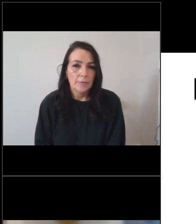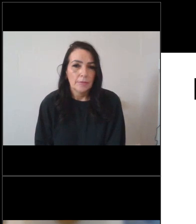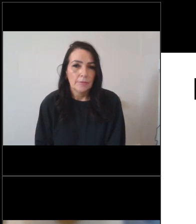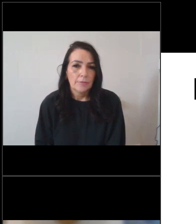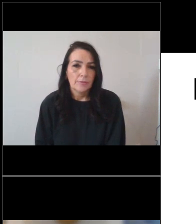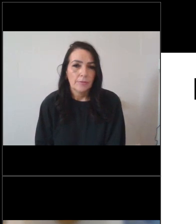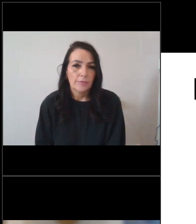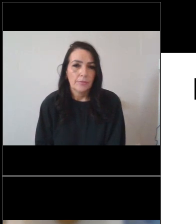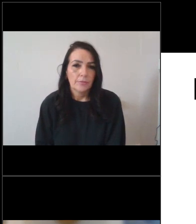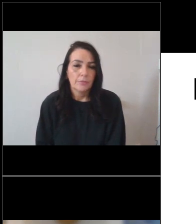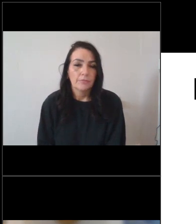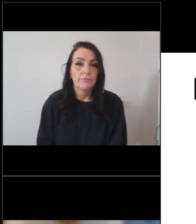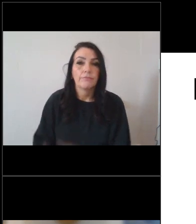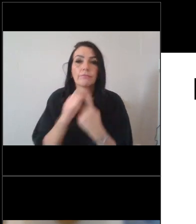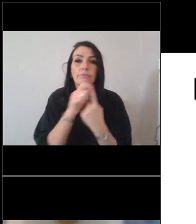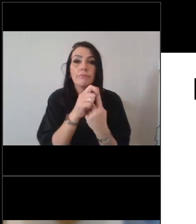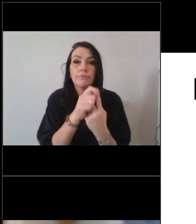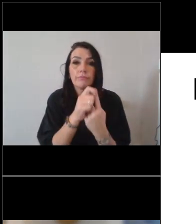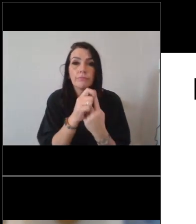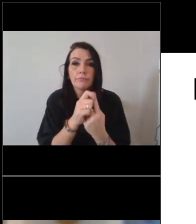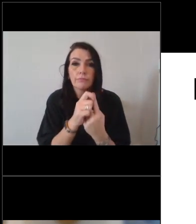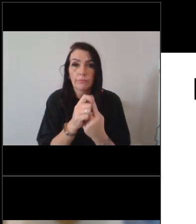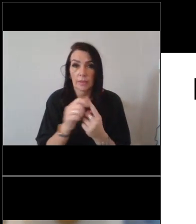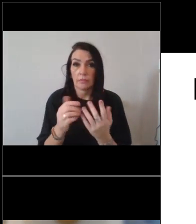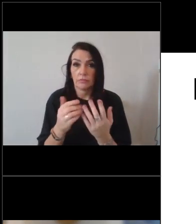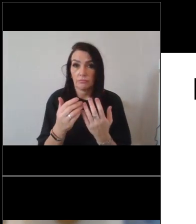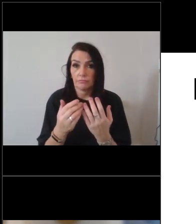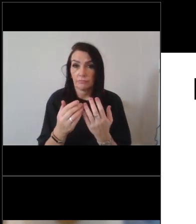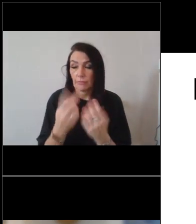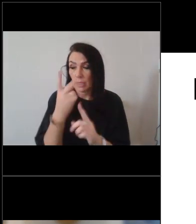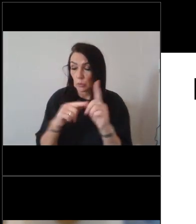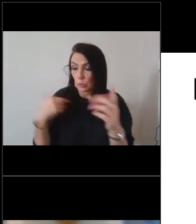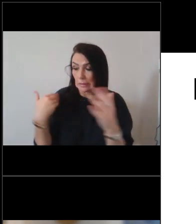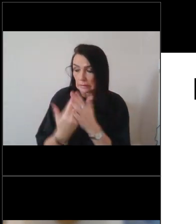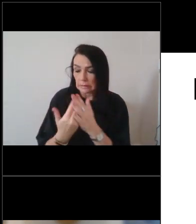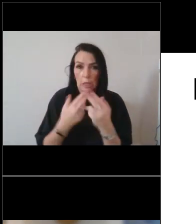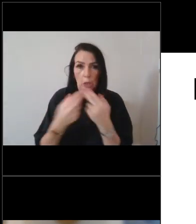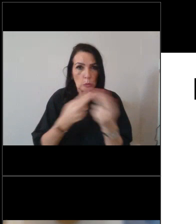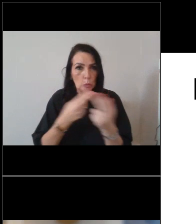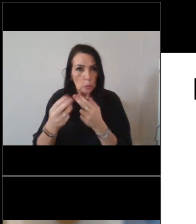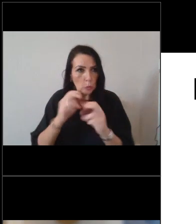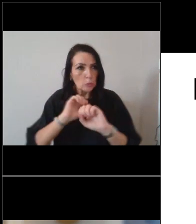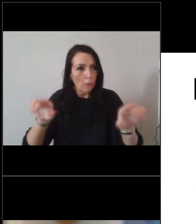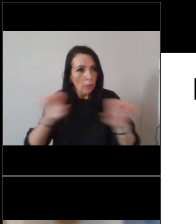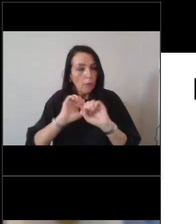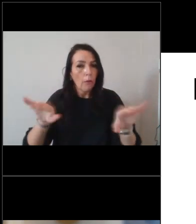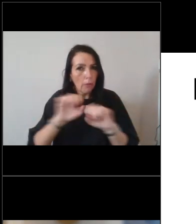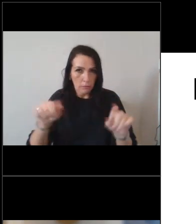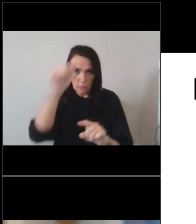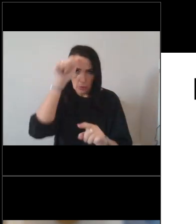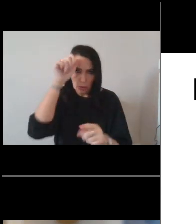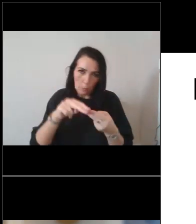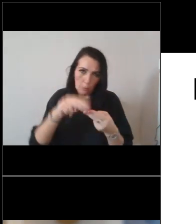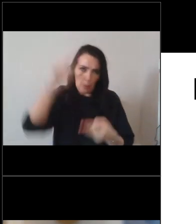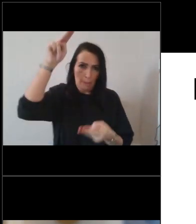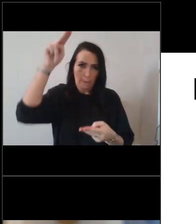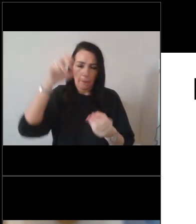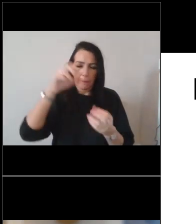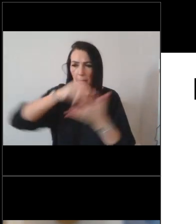So let's start with what has been big news over the last couple of years, those high energy bills that I'm sure most of us have been